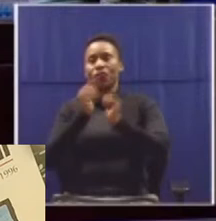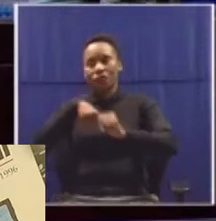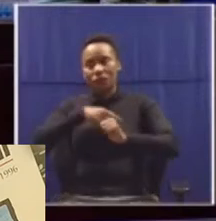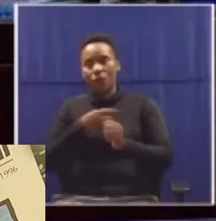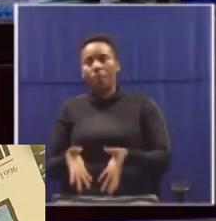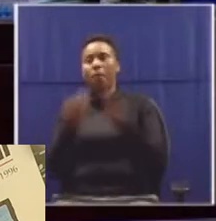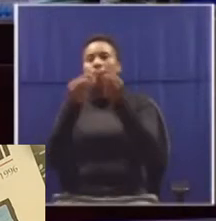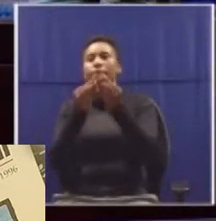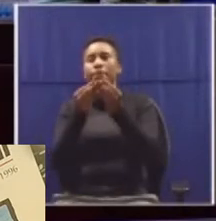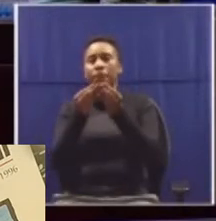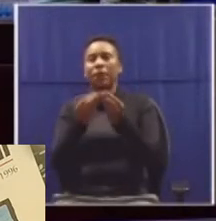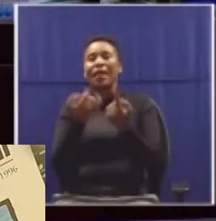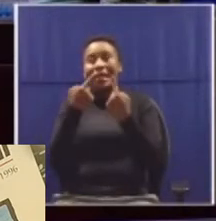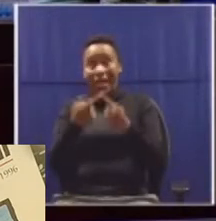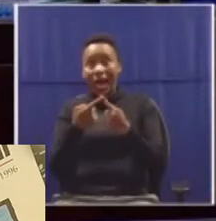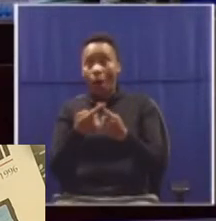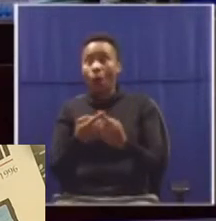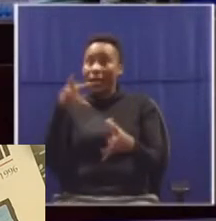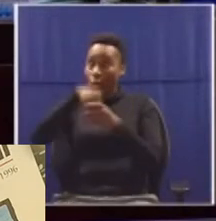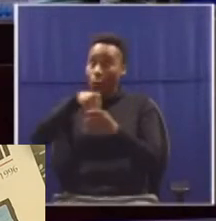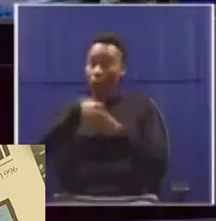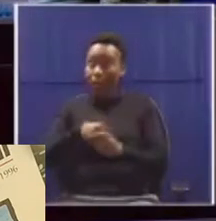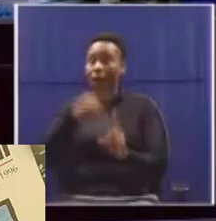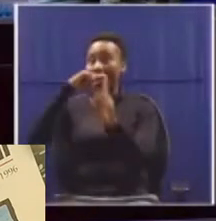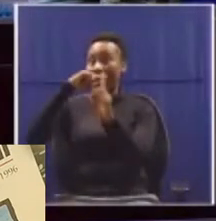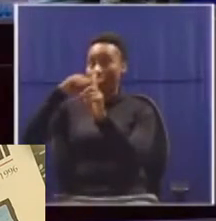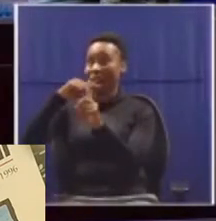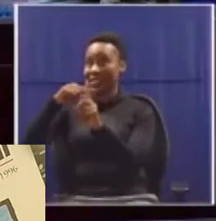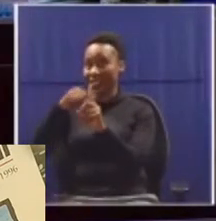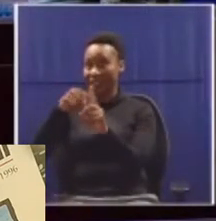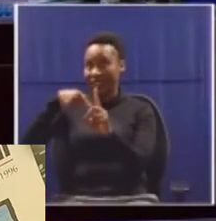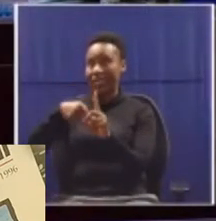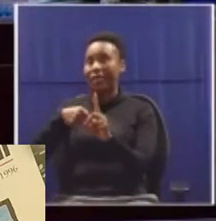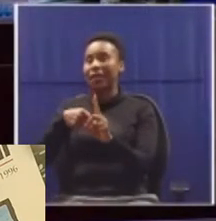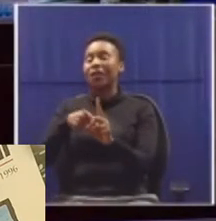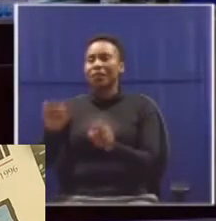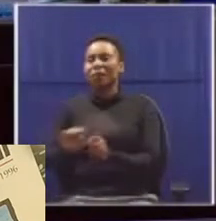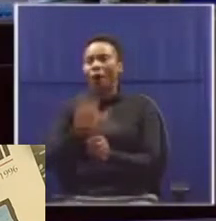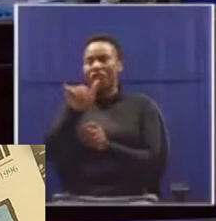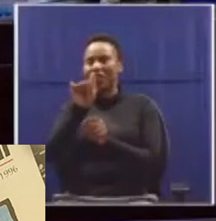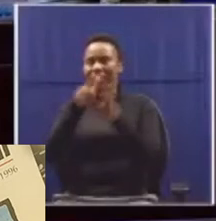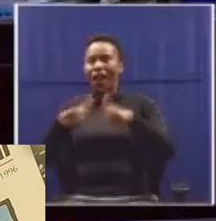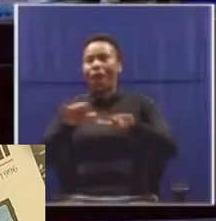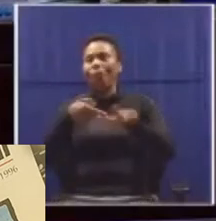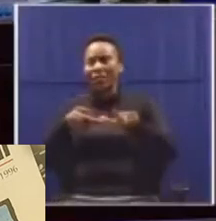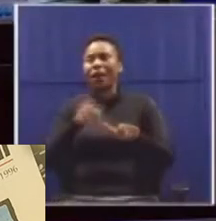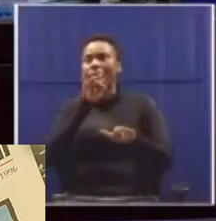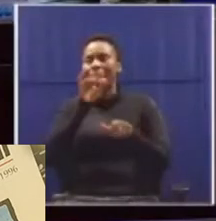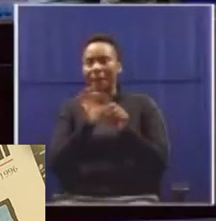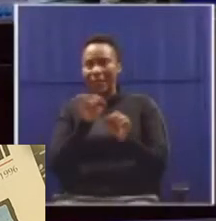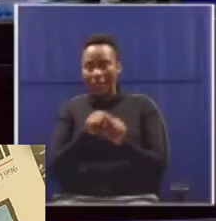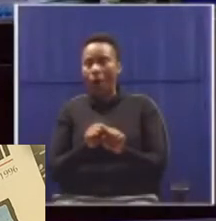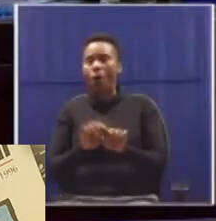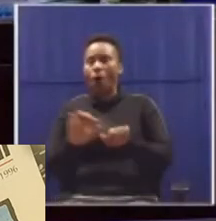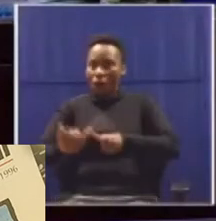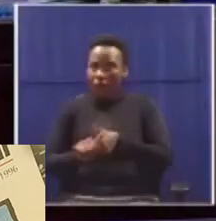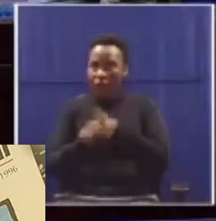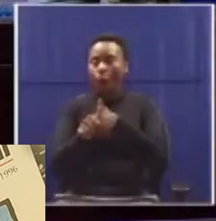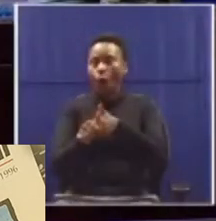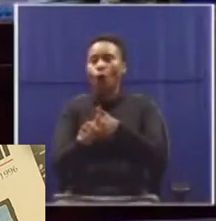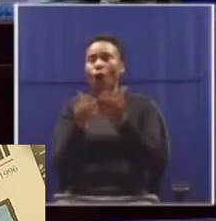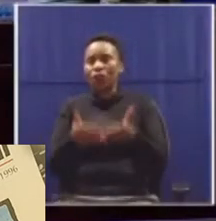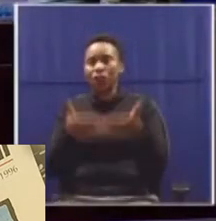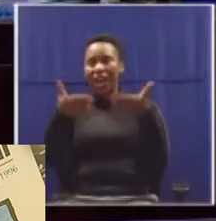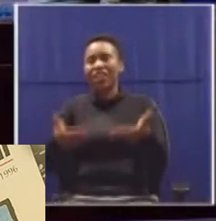pushing the inclusivity of sign language the Amendment of the Constitution in this regard must be followed by the introduction of sign language